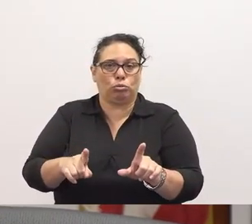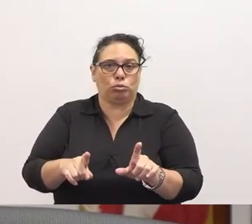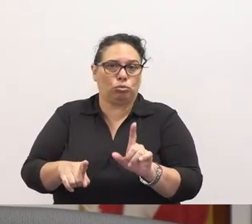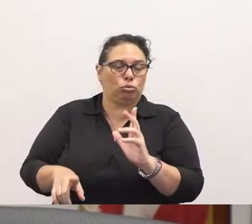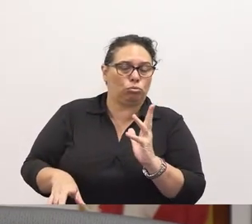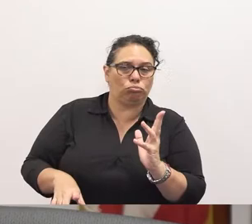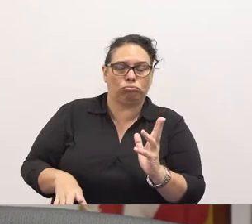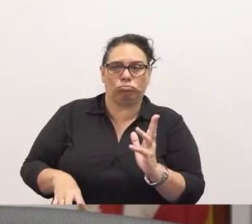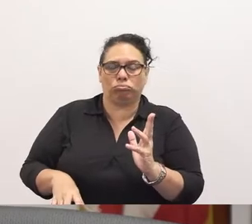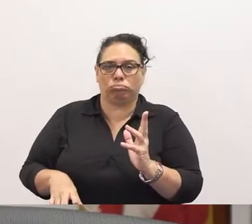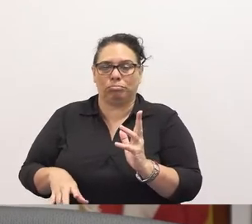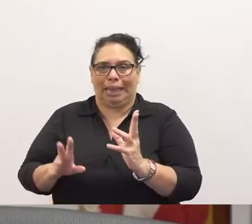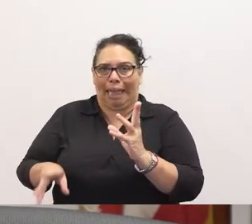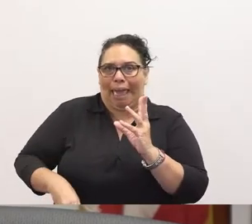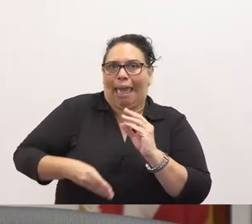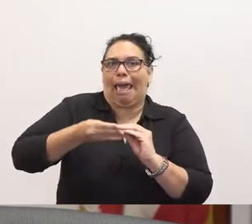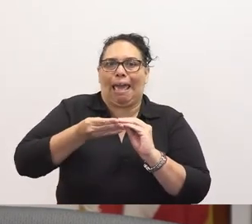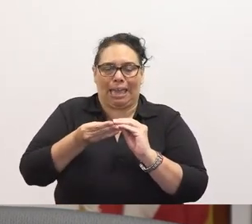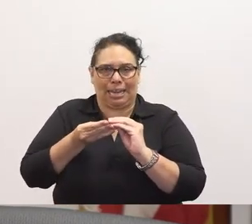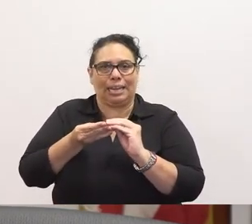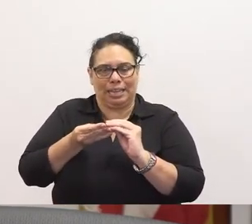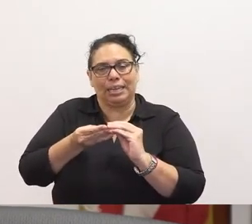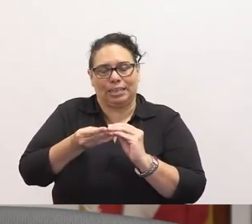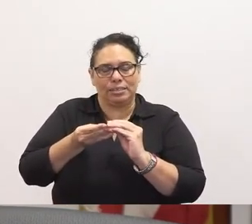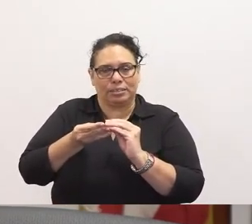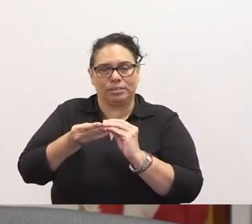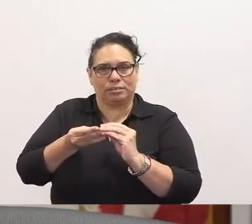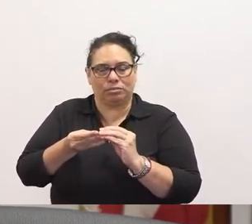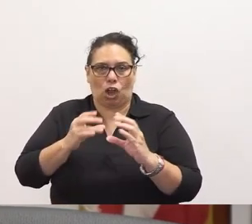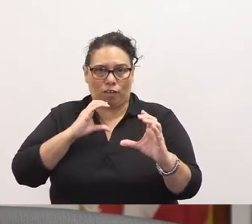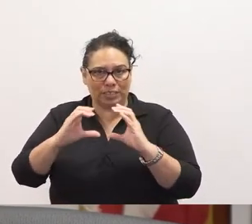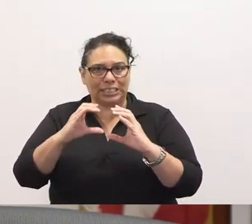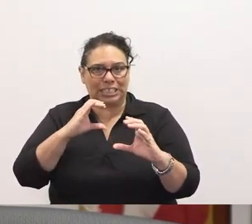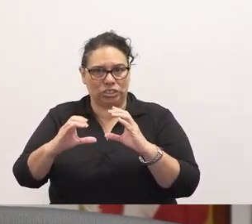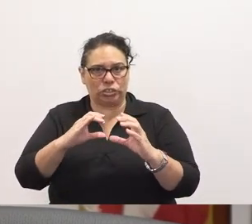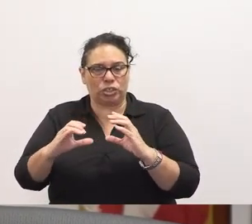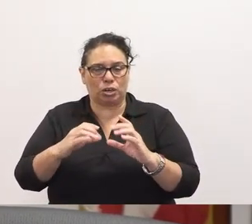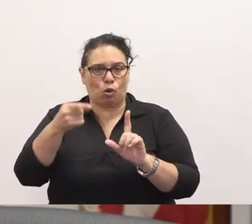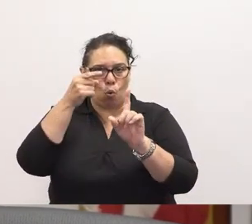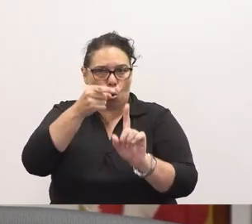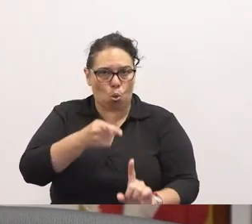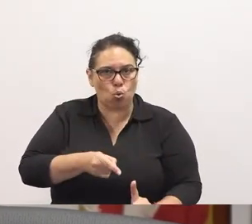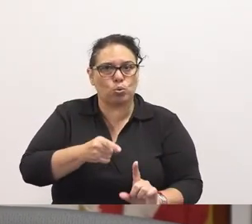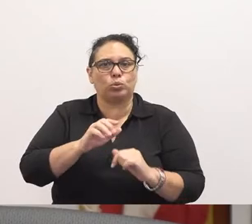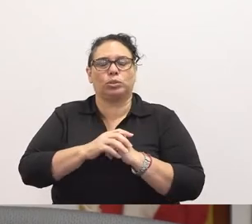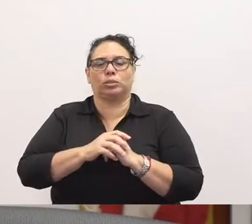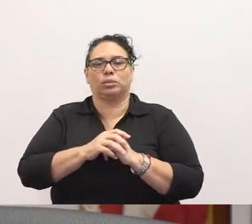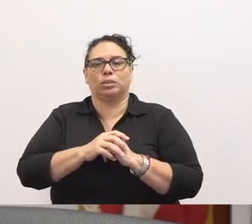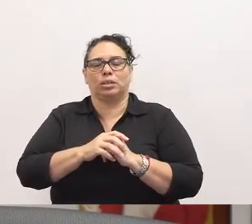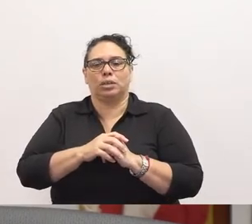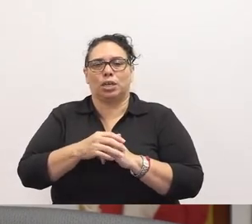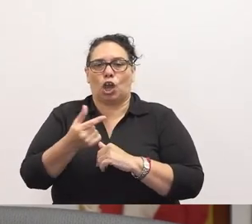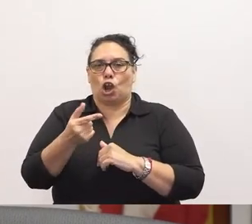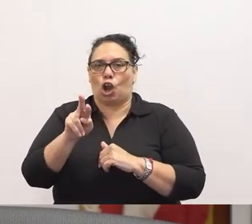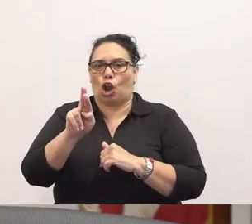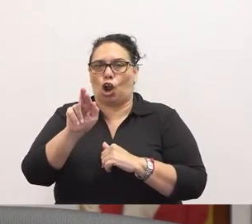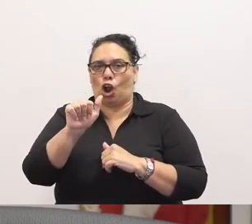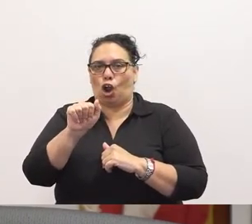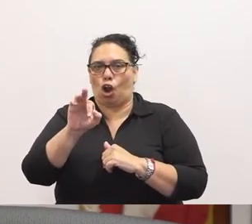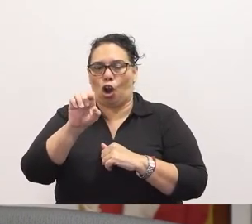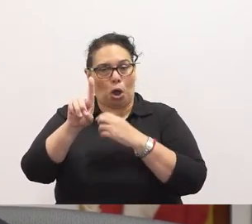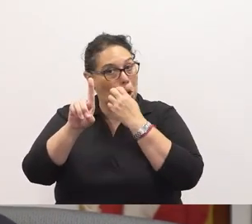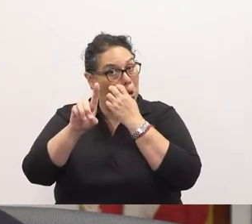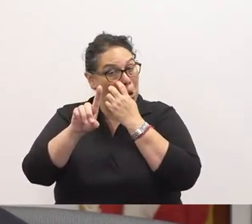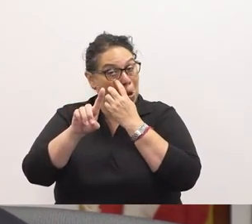board goals and guardrails, because we had a good conversation around our literacy, around math, and we're